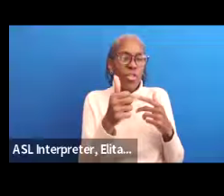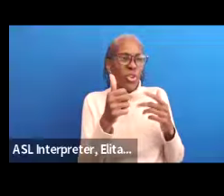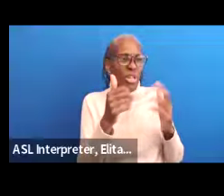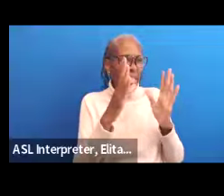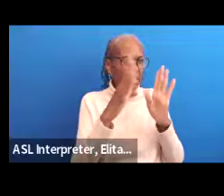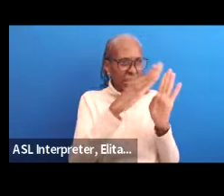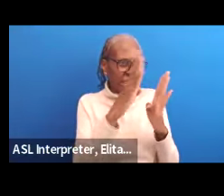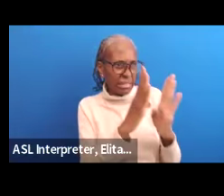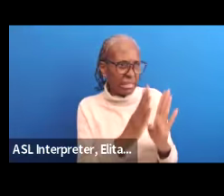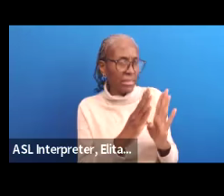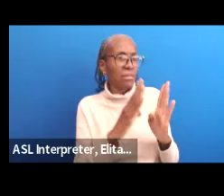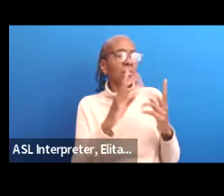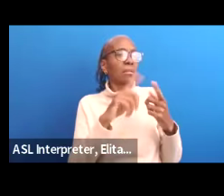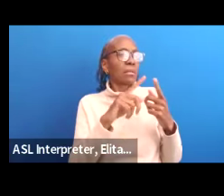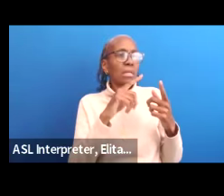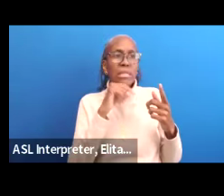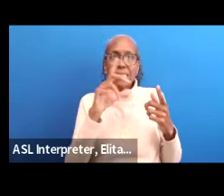deformity or neurologic